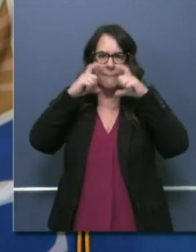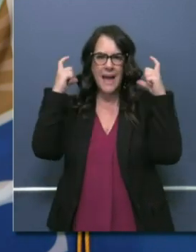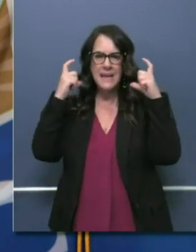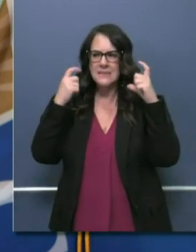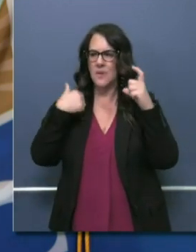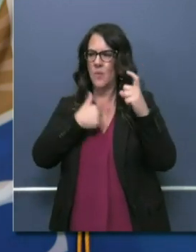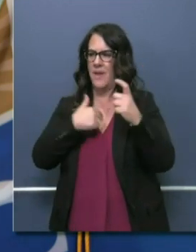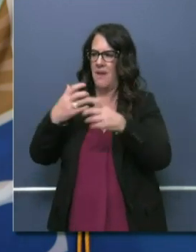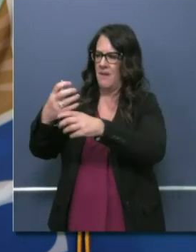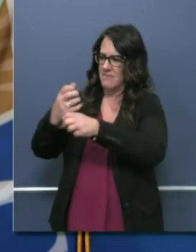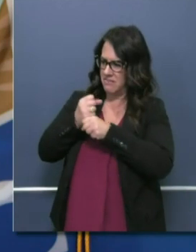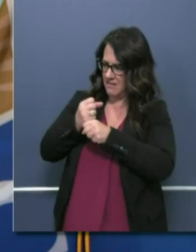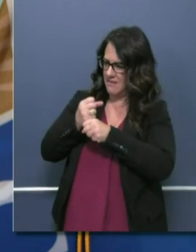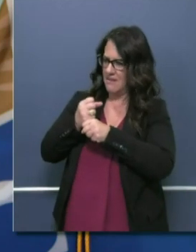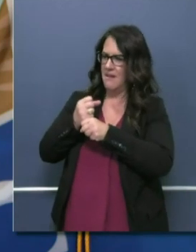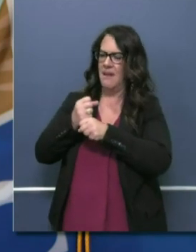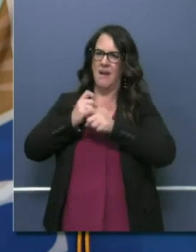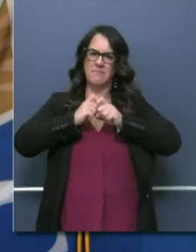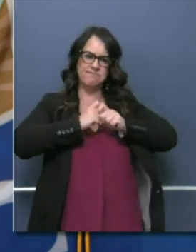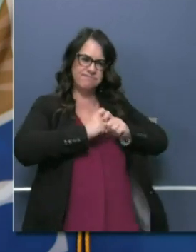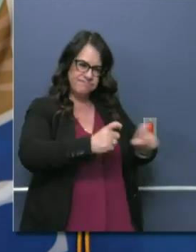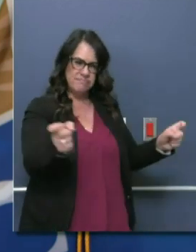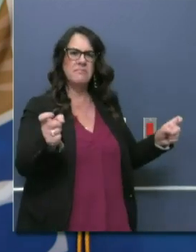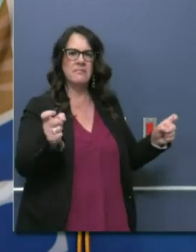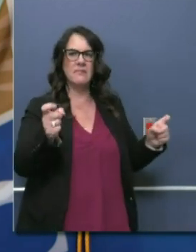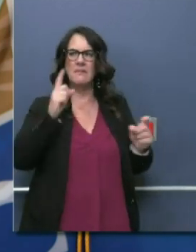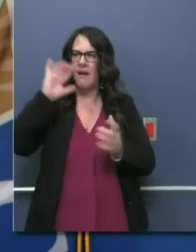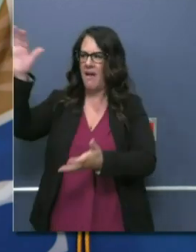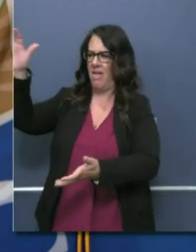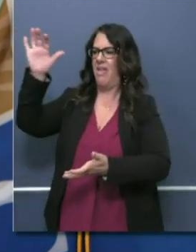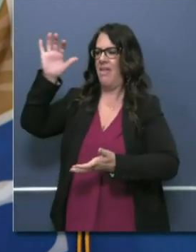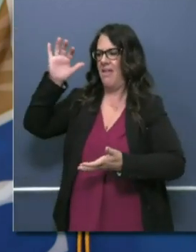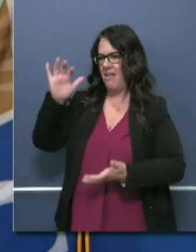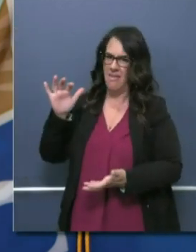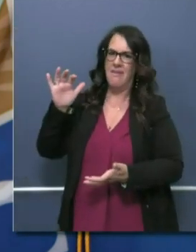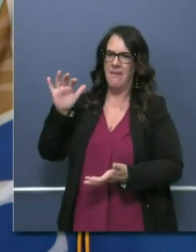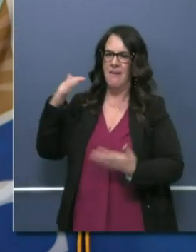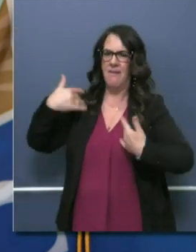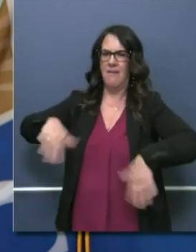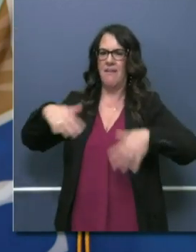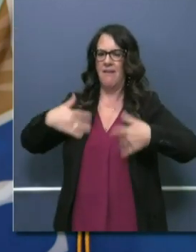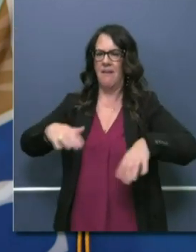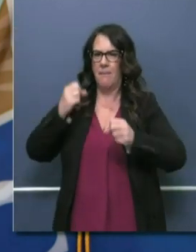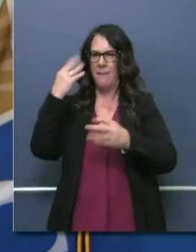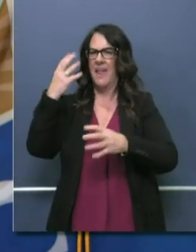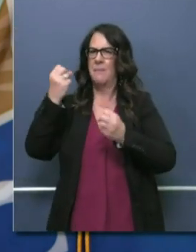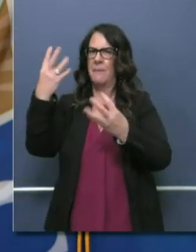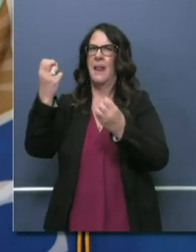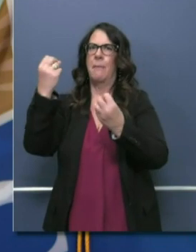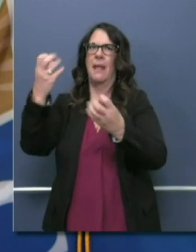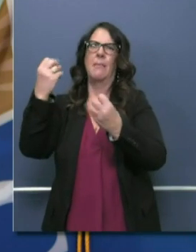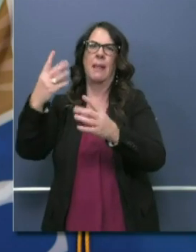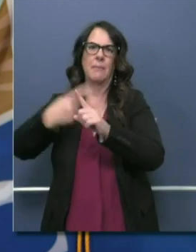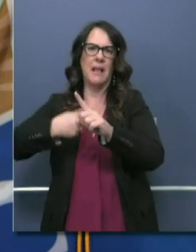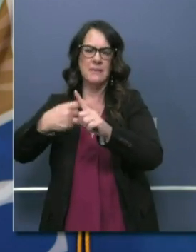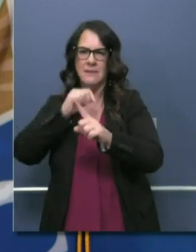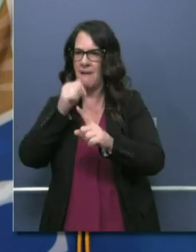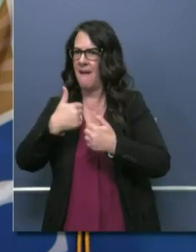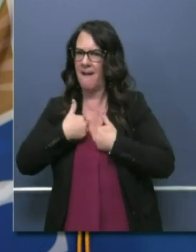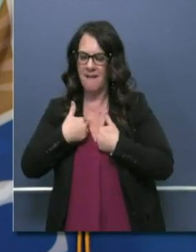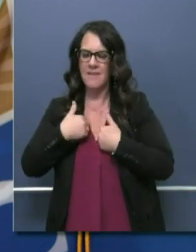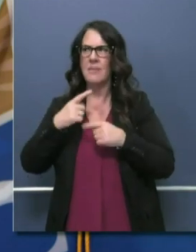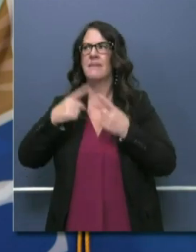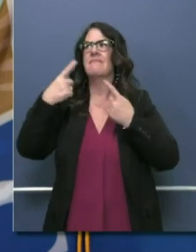list that is now in inventory. We've never had inventories like that in many, many months, because the good news is product is